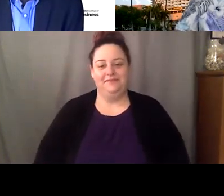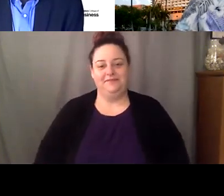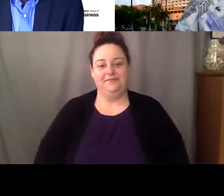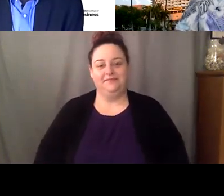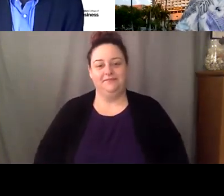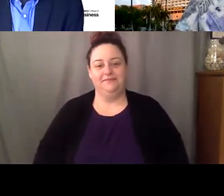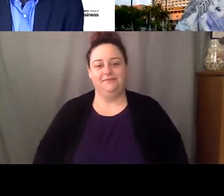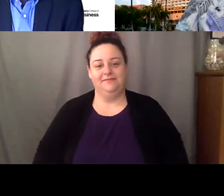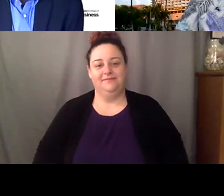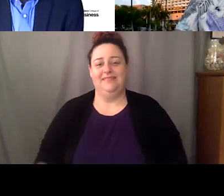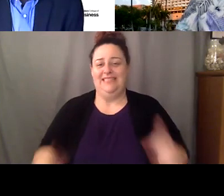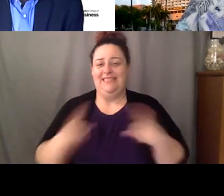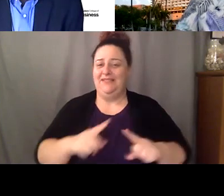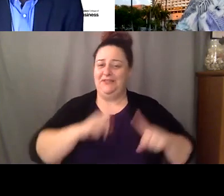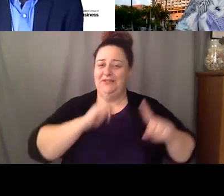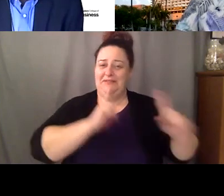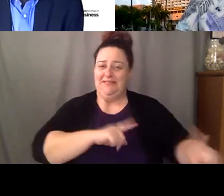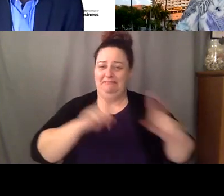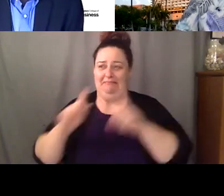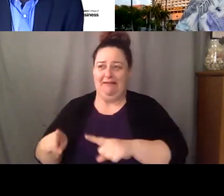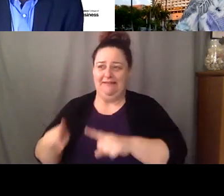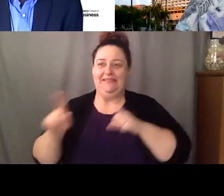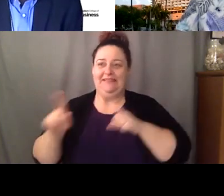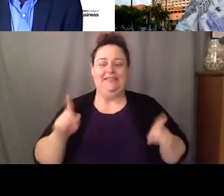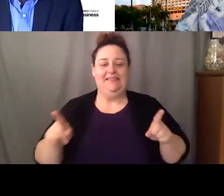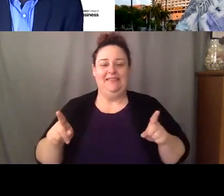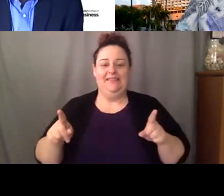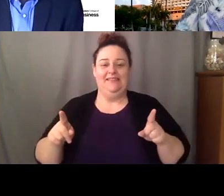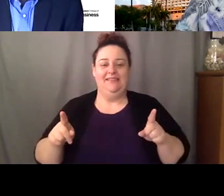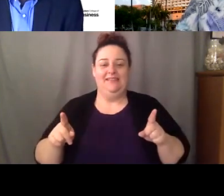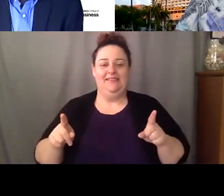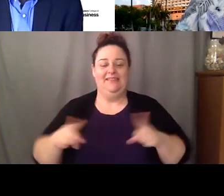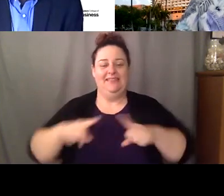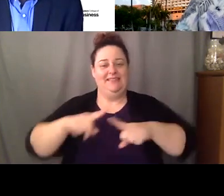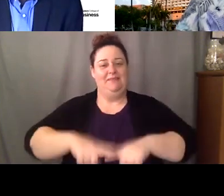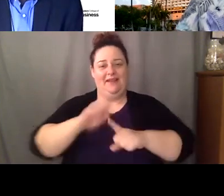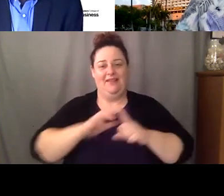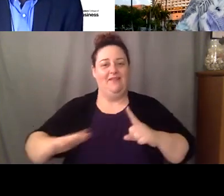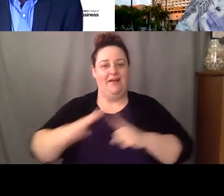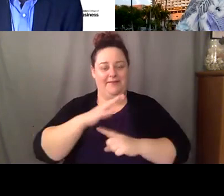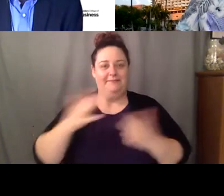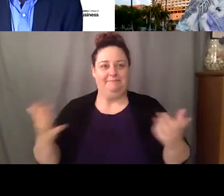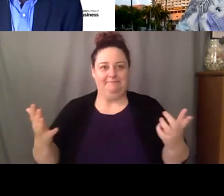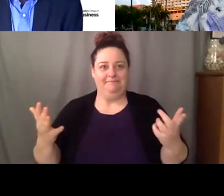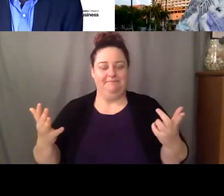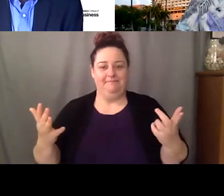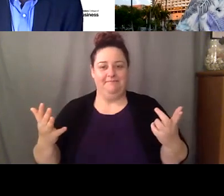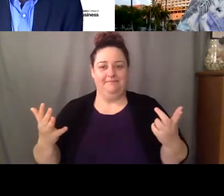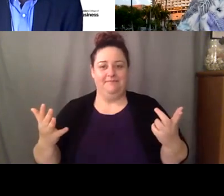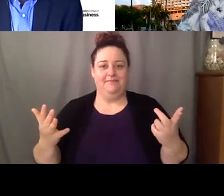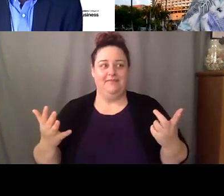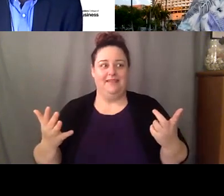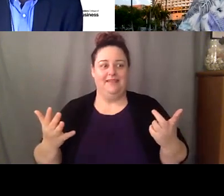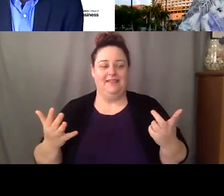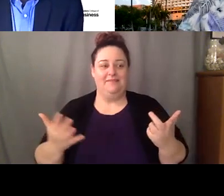You go a couple different ways with that question. I think we want the environment possible without impeding upon